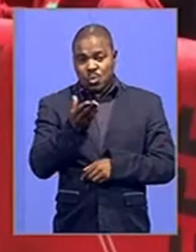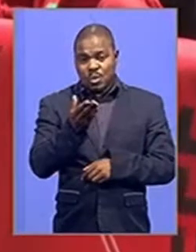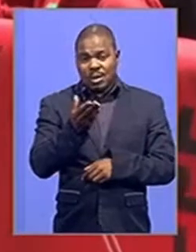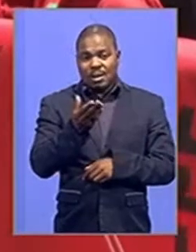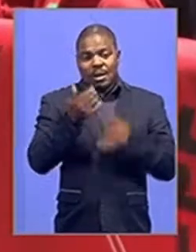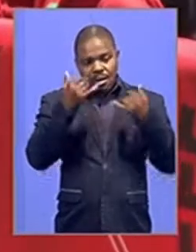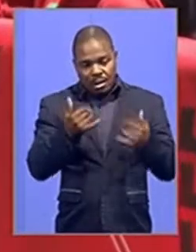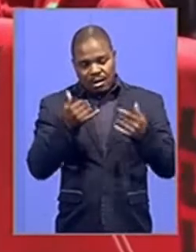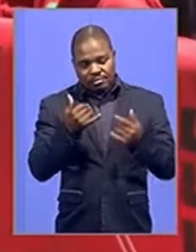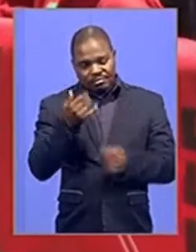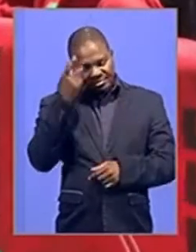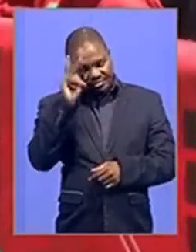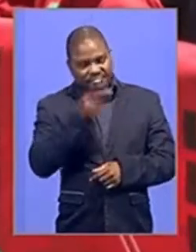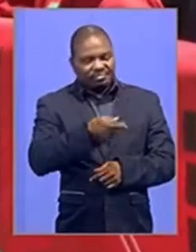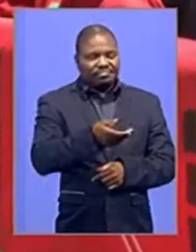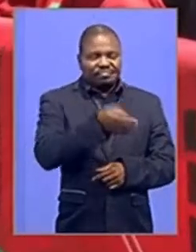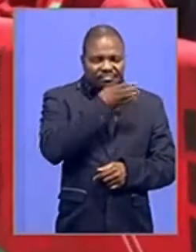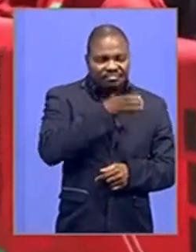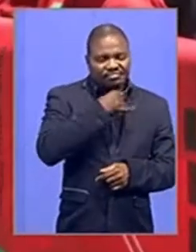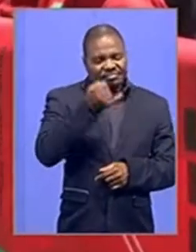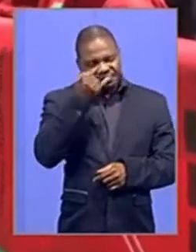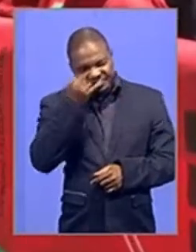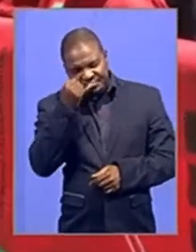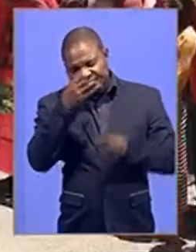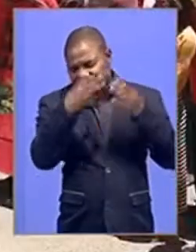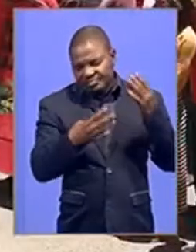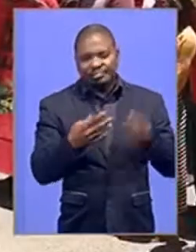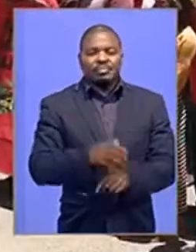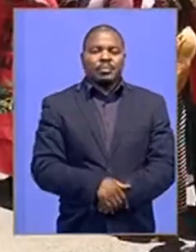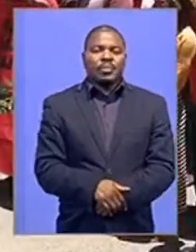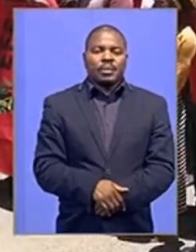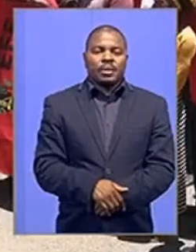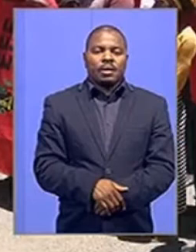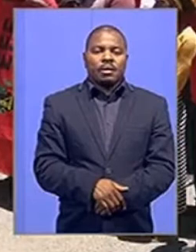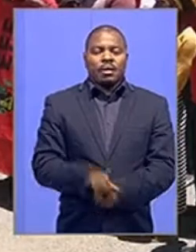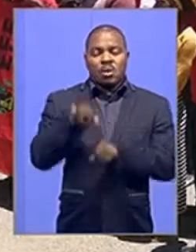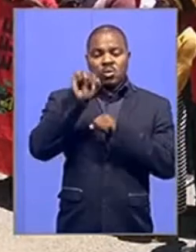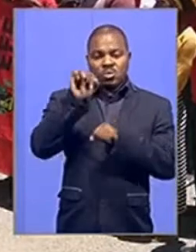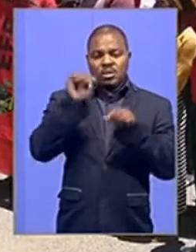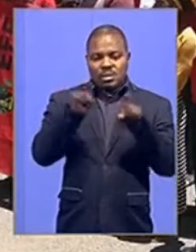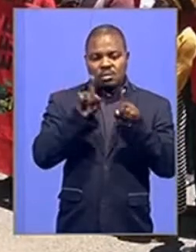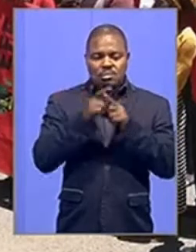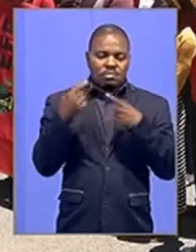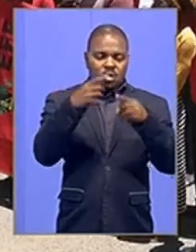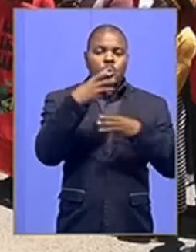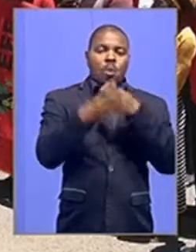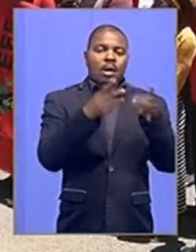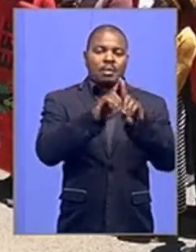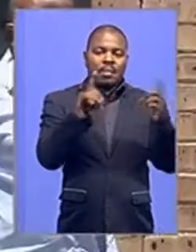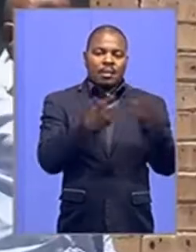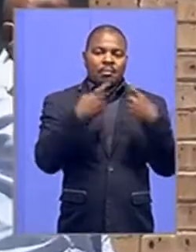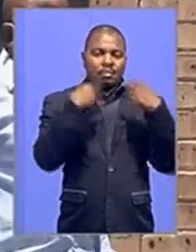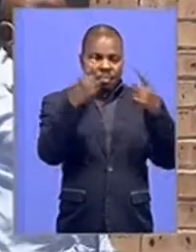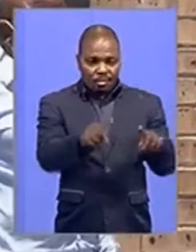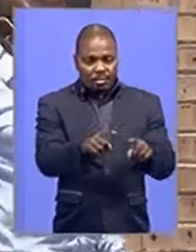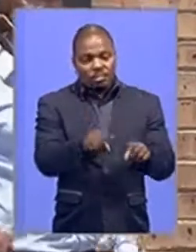indulging in substance abuse, alcohol, and so forth. Bagwanti ba emele kwa lefapheng la badiri go laela